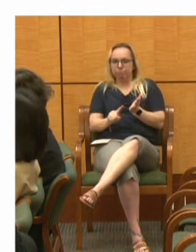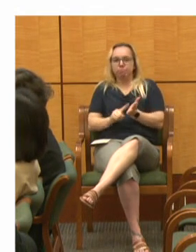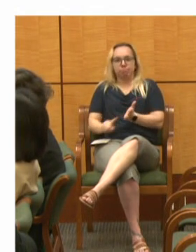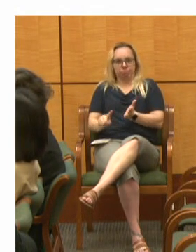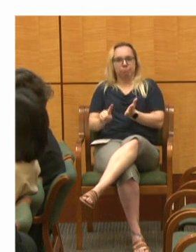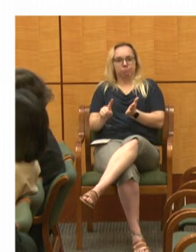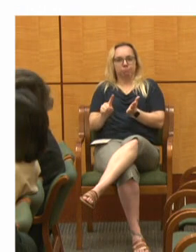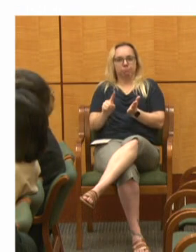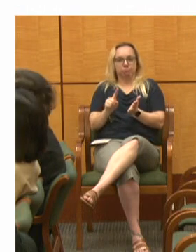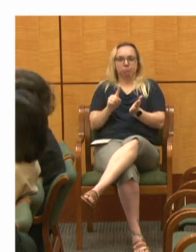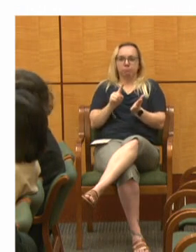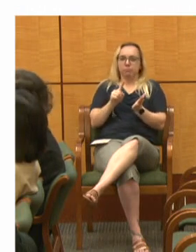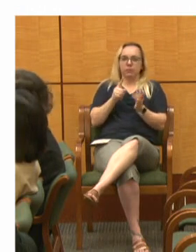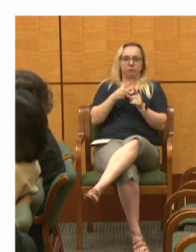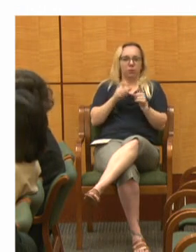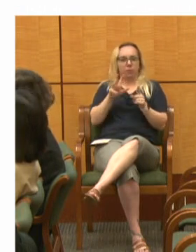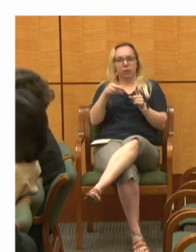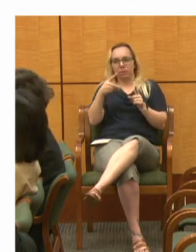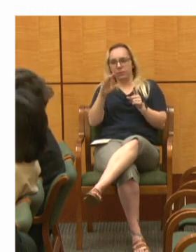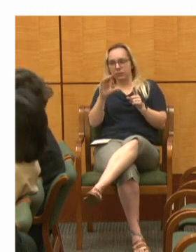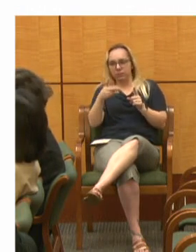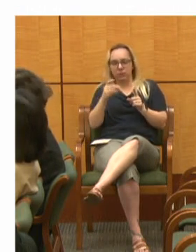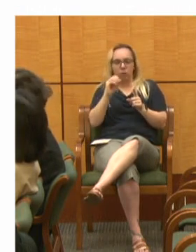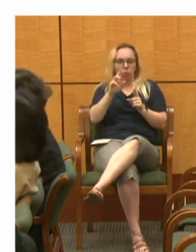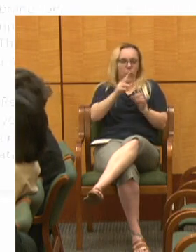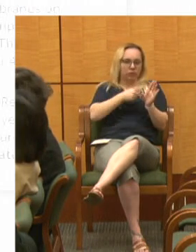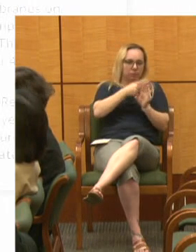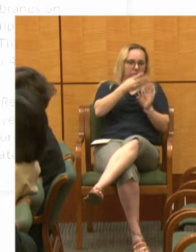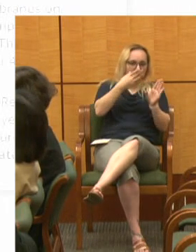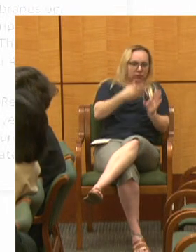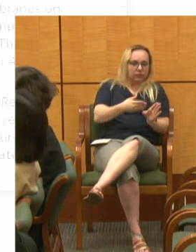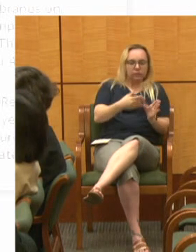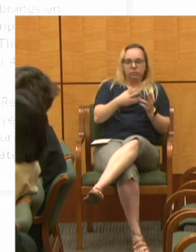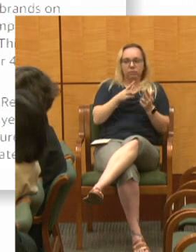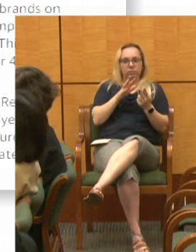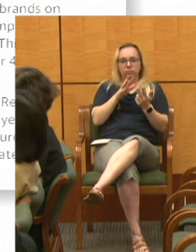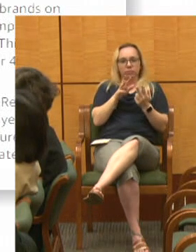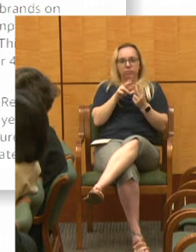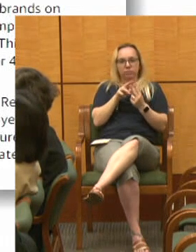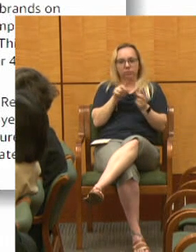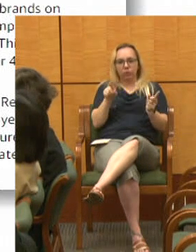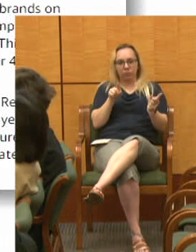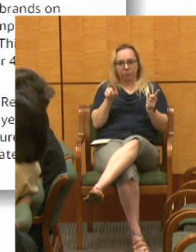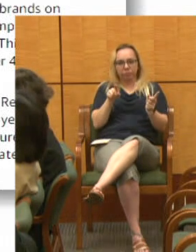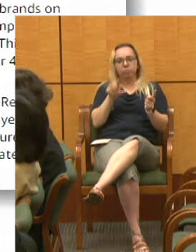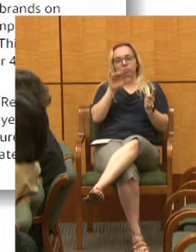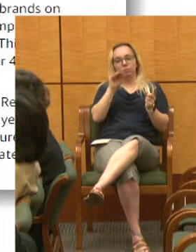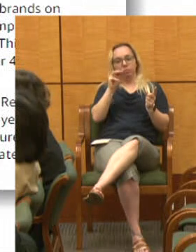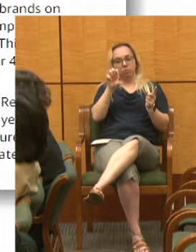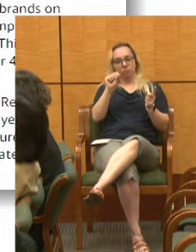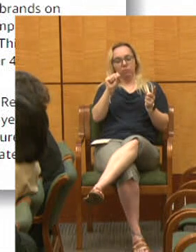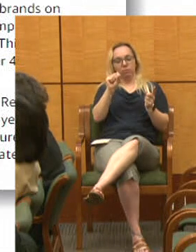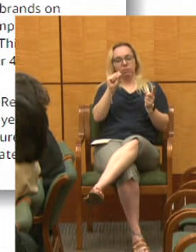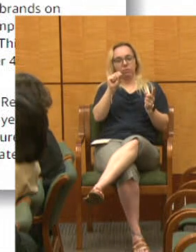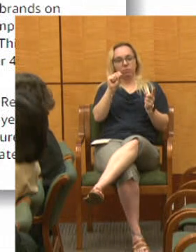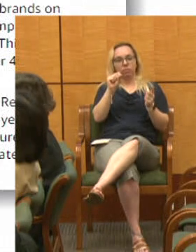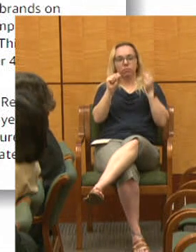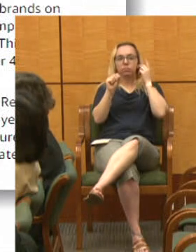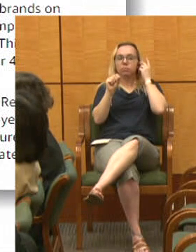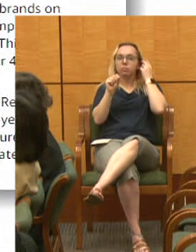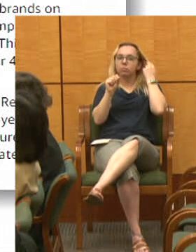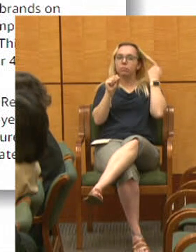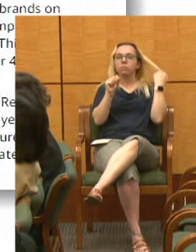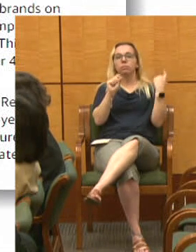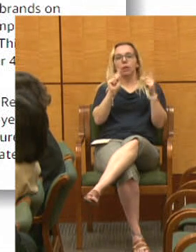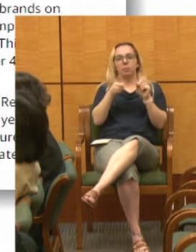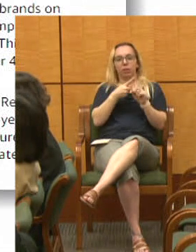it's their PCP or a specialist. And the way that the claims are made related to these products is extremely